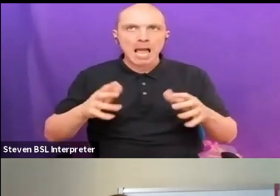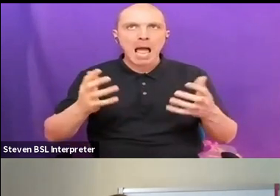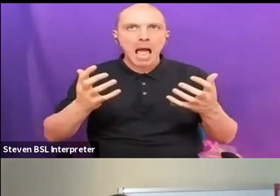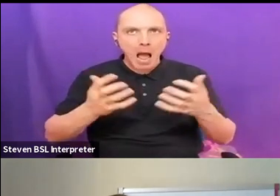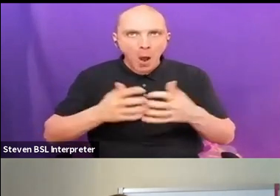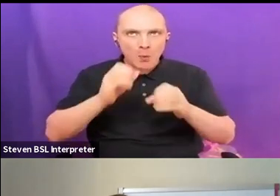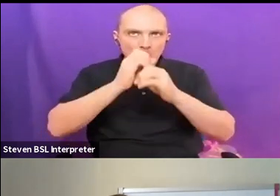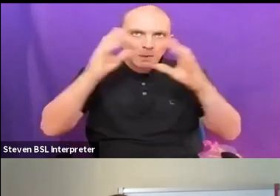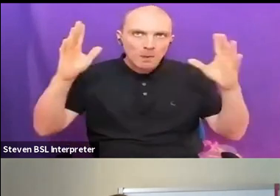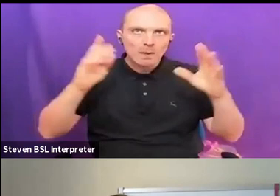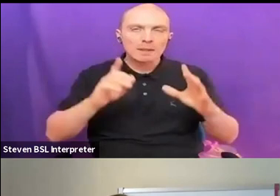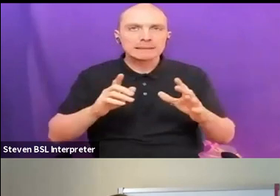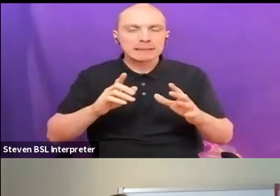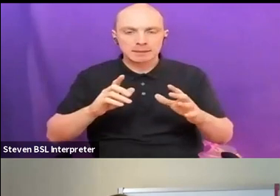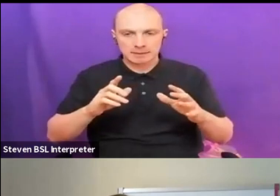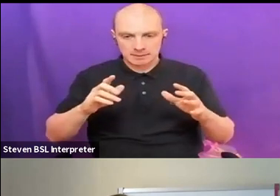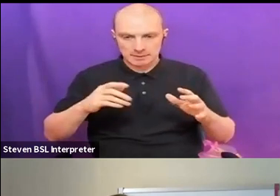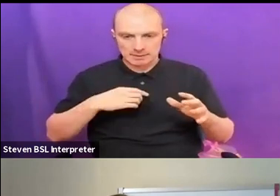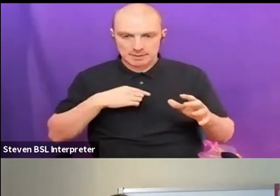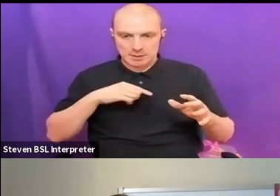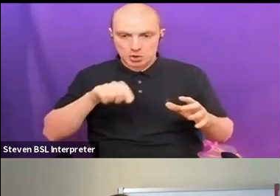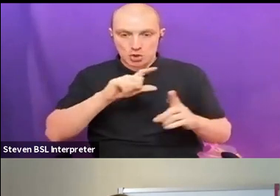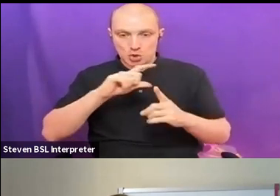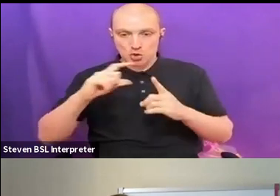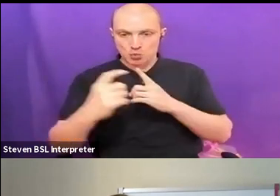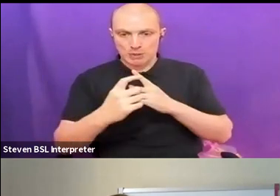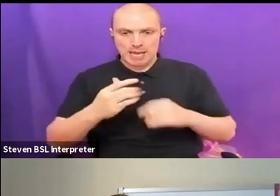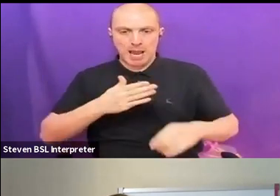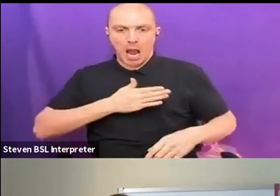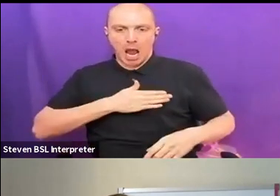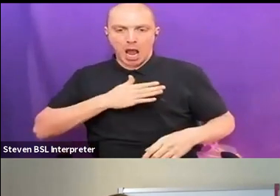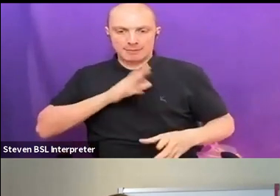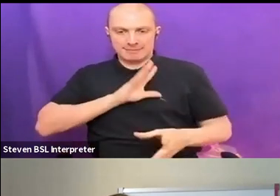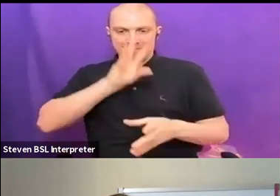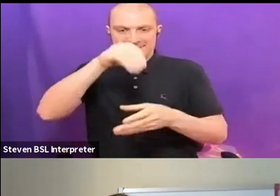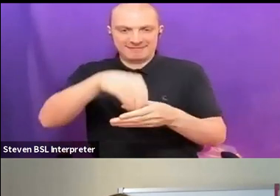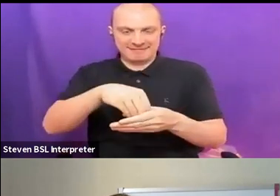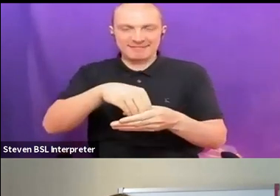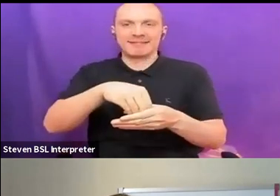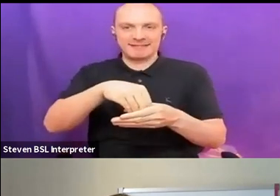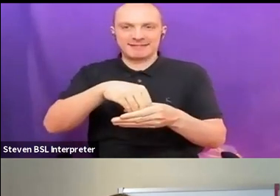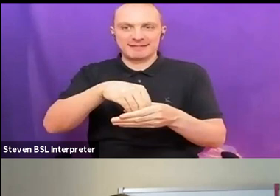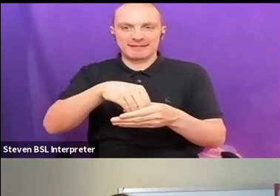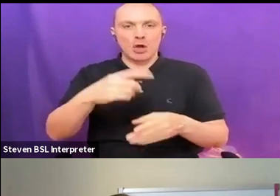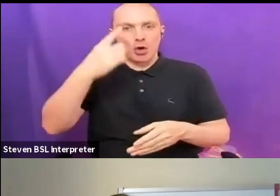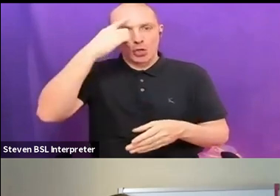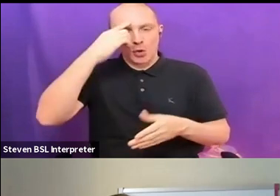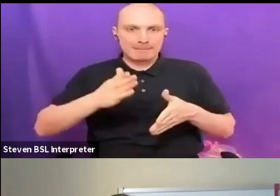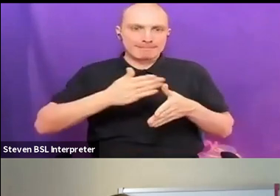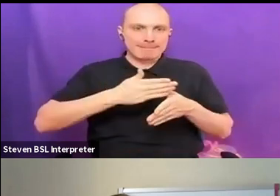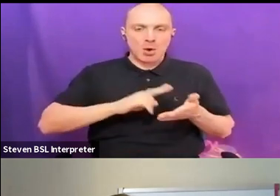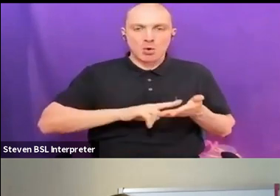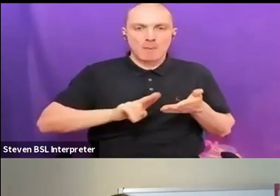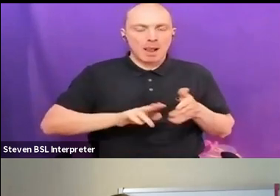of a community. It's about good transport routes rather than an introduction or a reintroduction of traditional models,